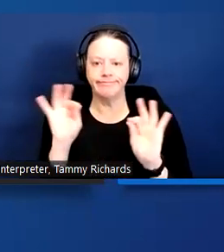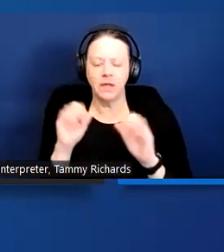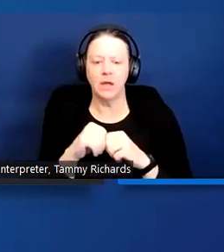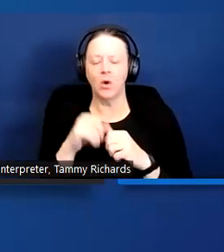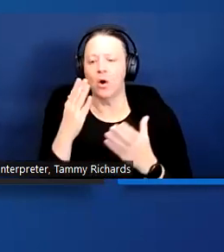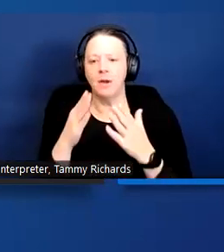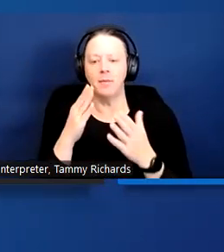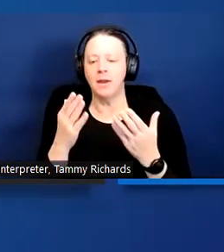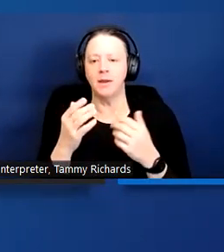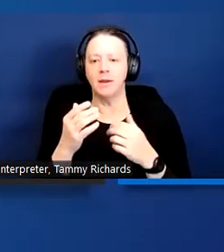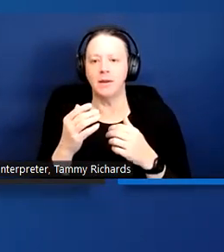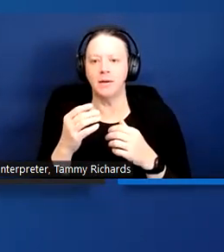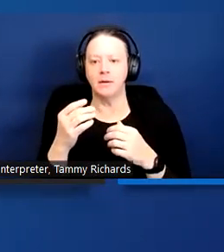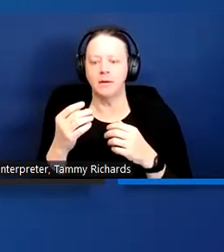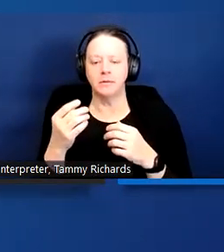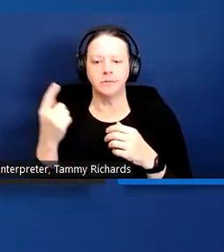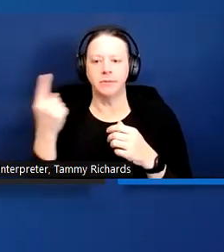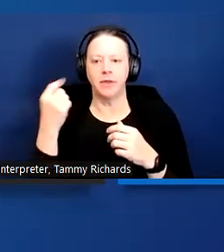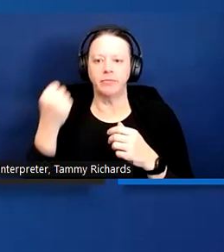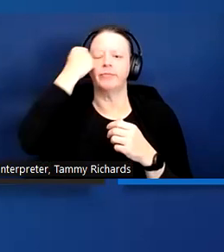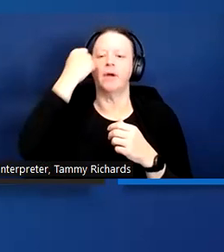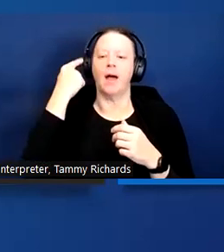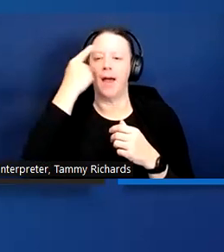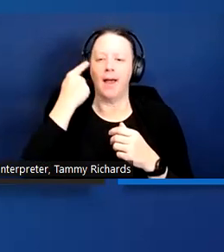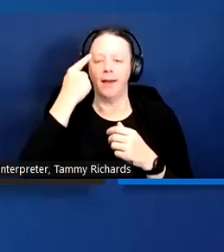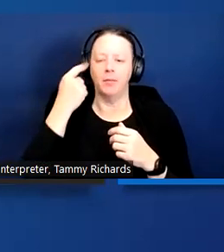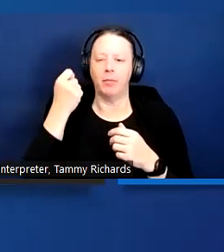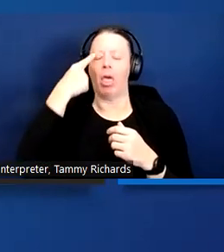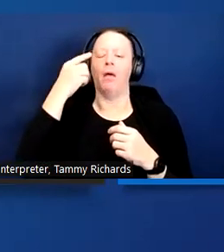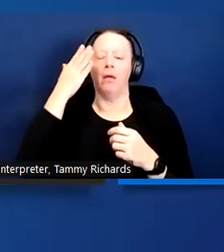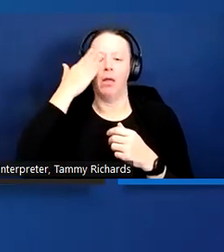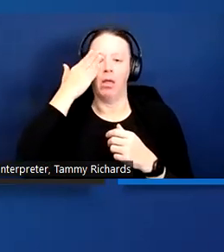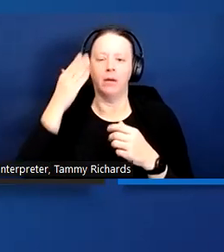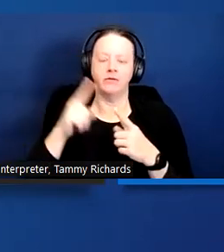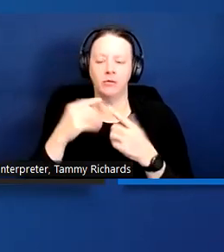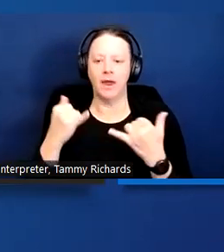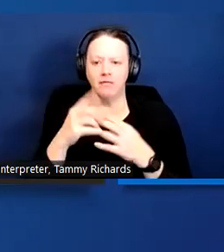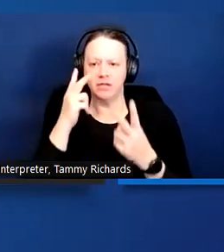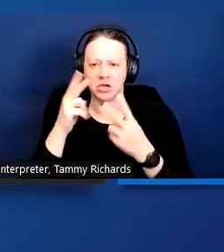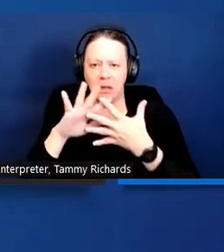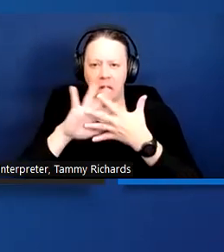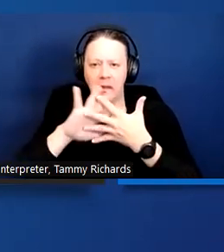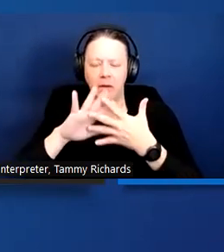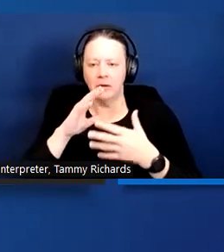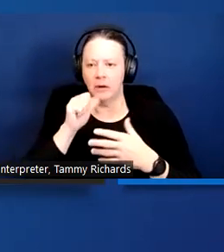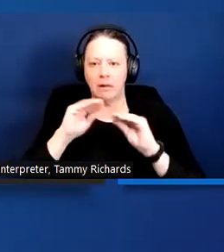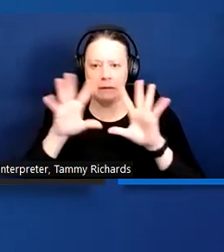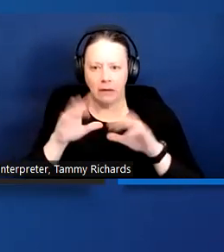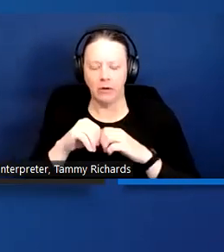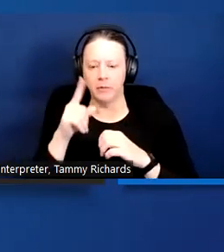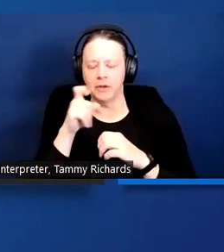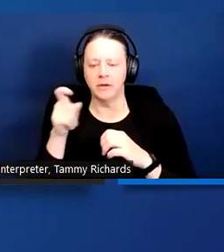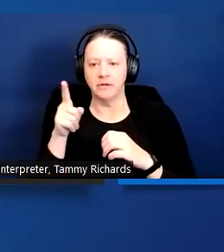got hit in the eye by something. So now you know their vision is somewhat skewed because